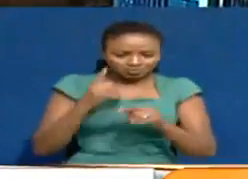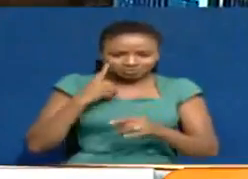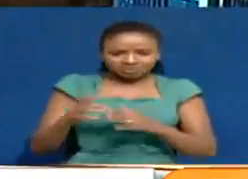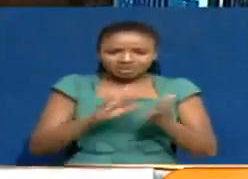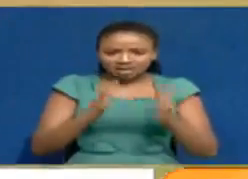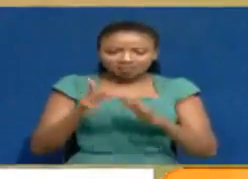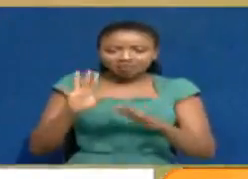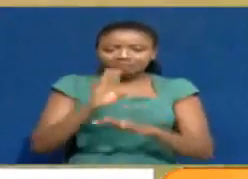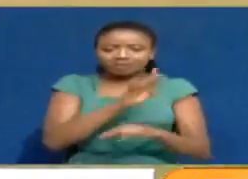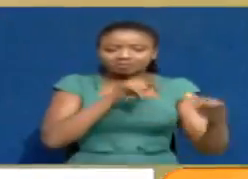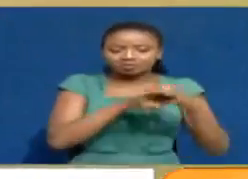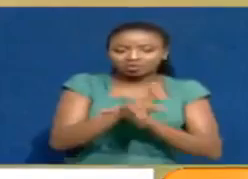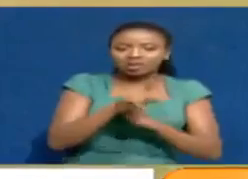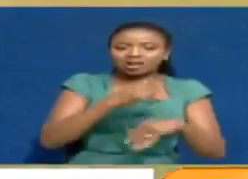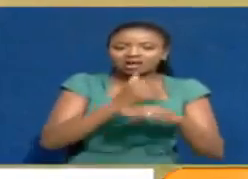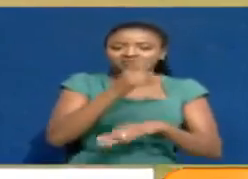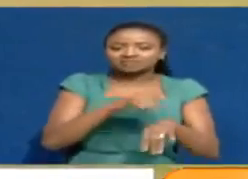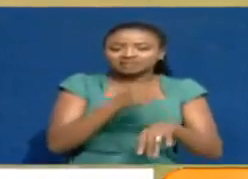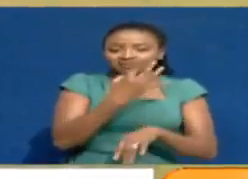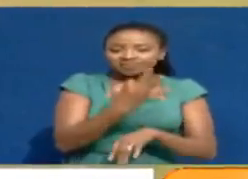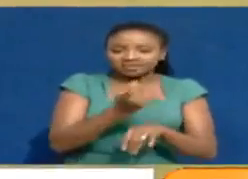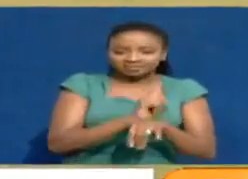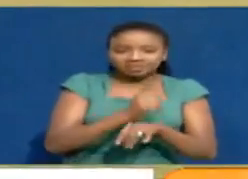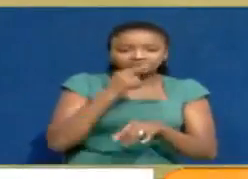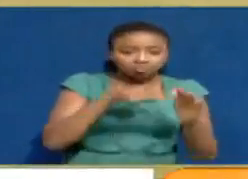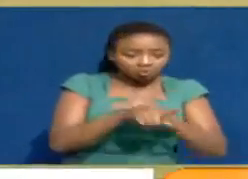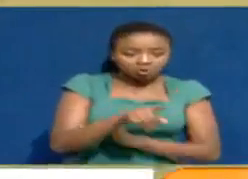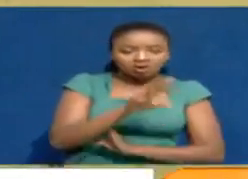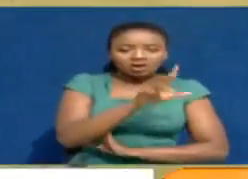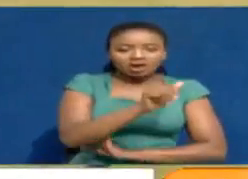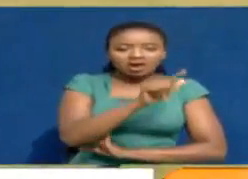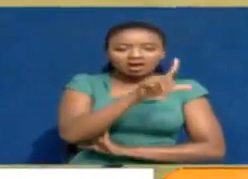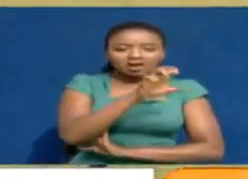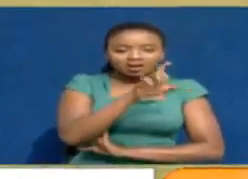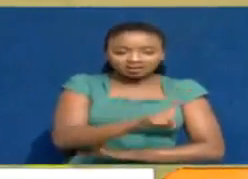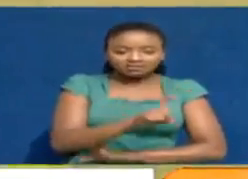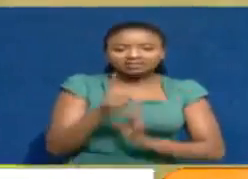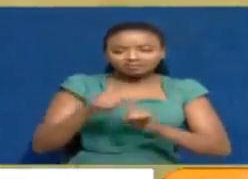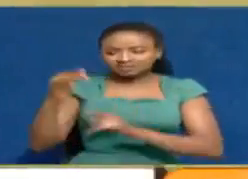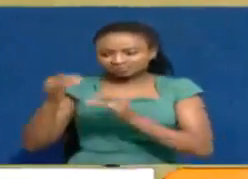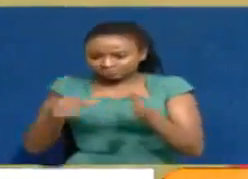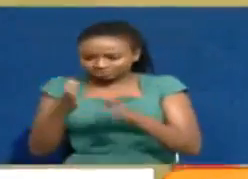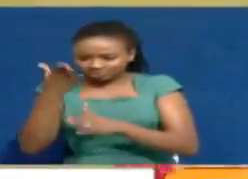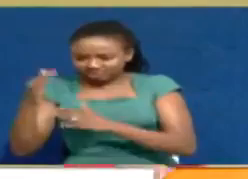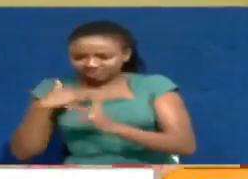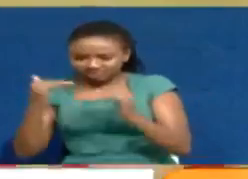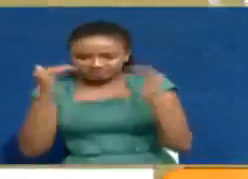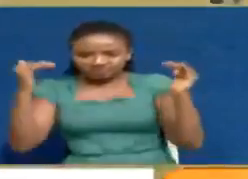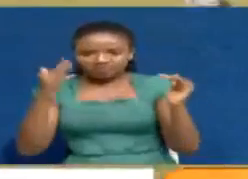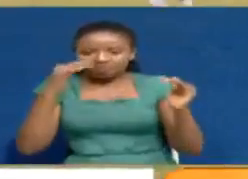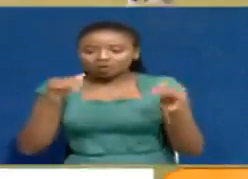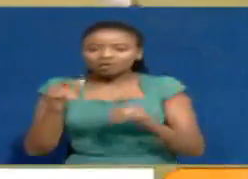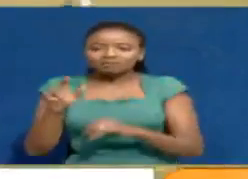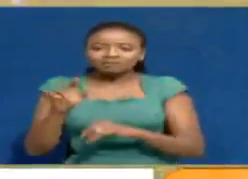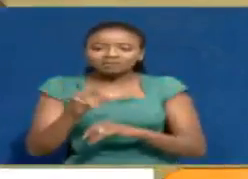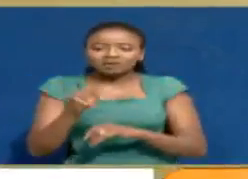mark, scoring in just 3 minutes, courtesy of Alex Juma. Wazito had the opportunity to equalize after Eli Asieche